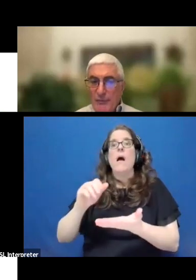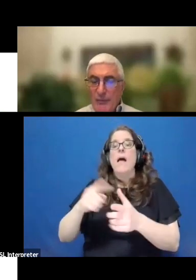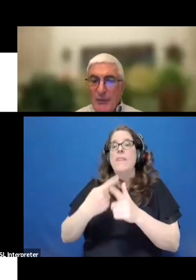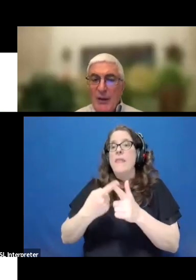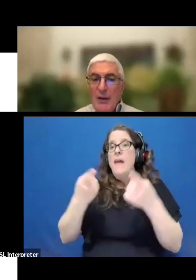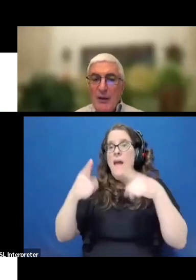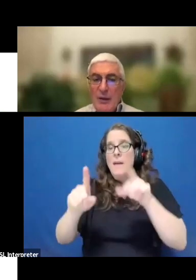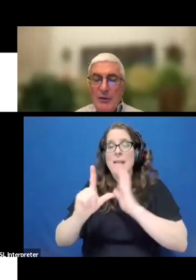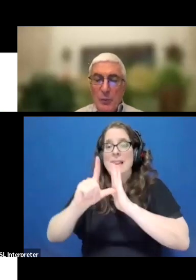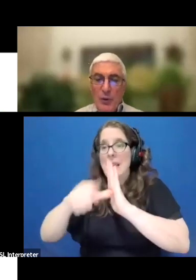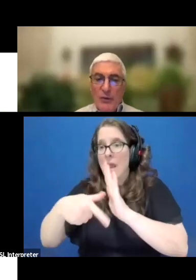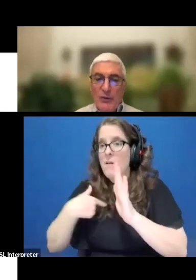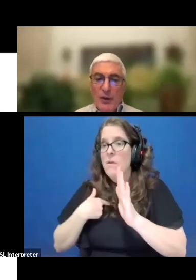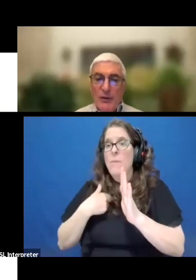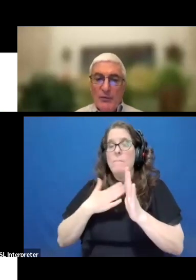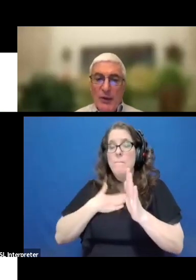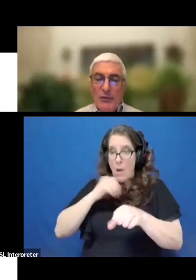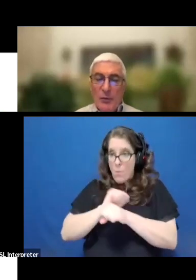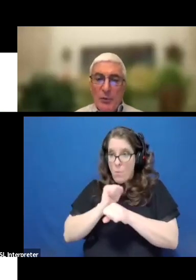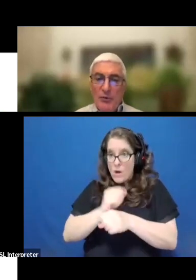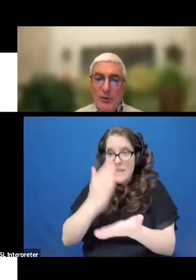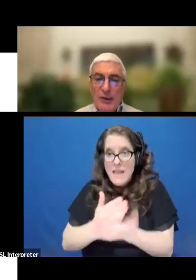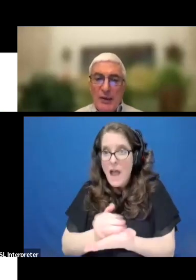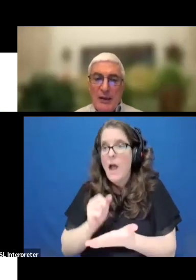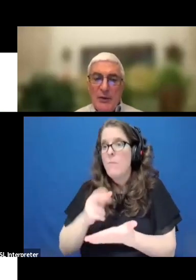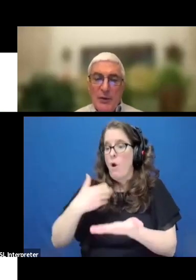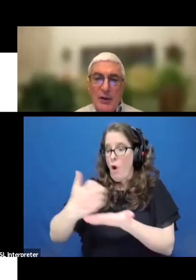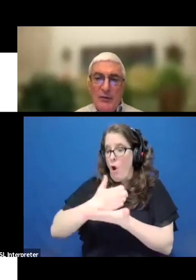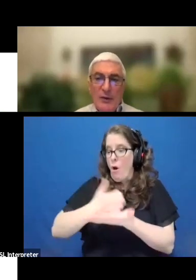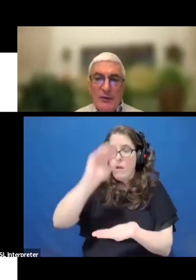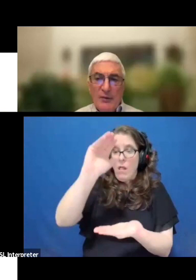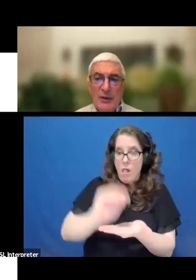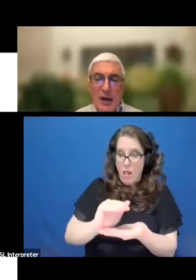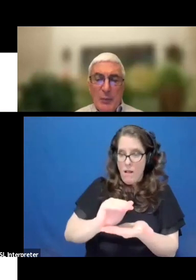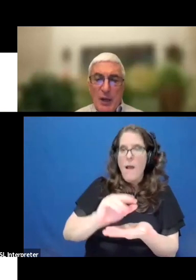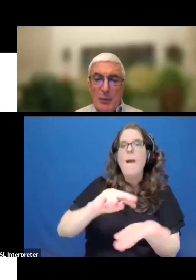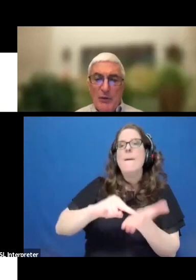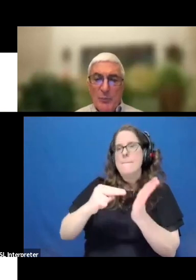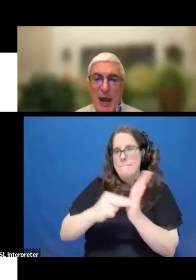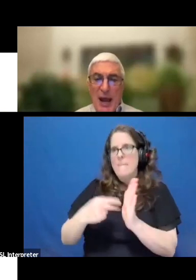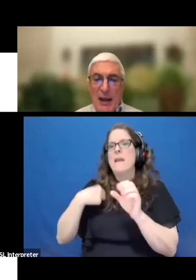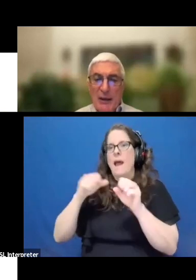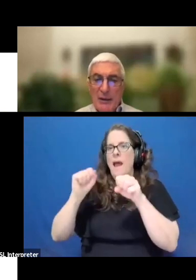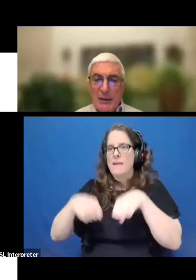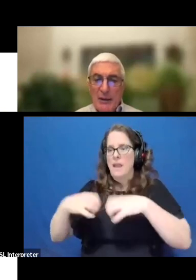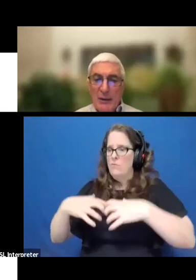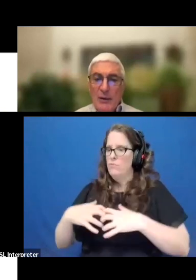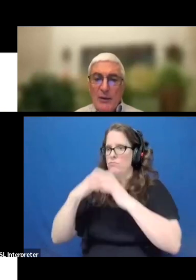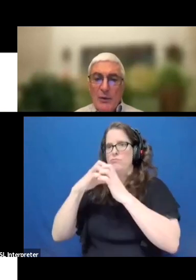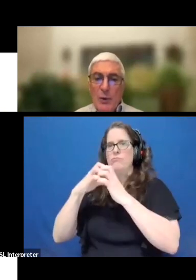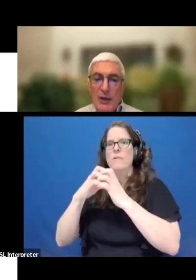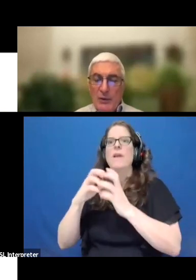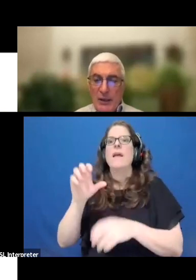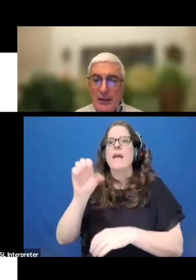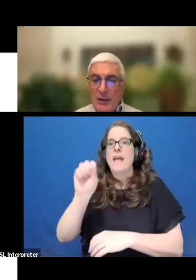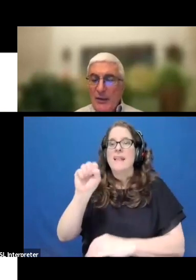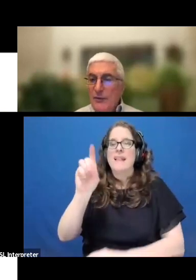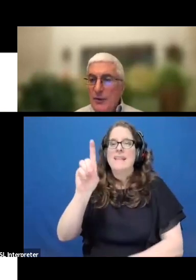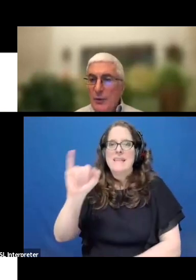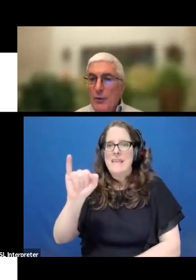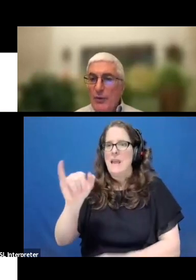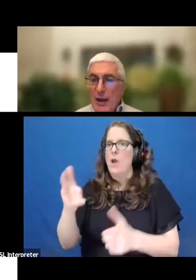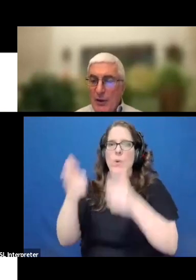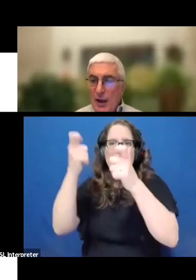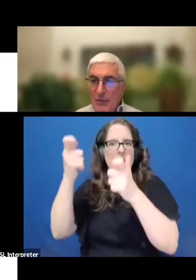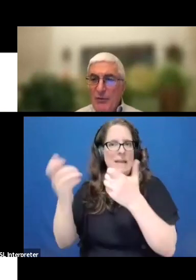working. These work incentives let the person get their SSDI payments back quickly and